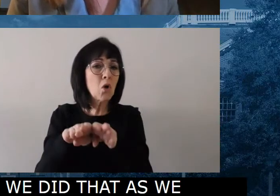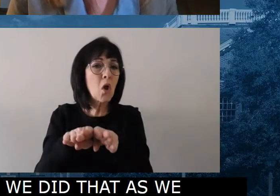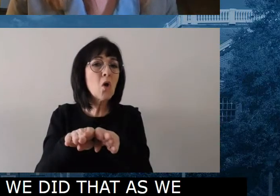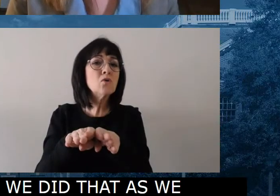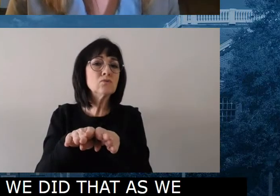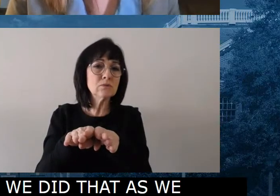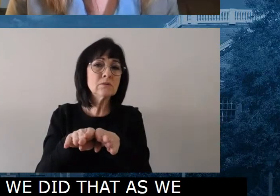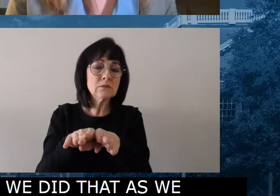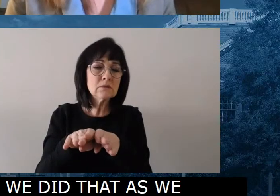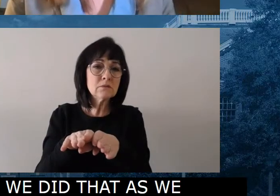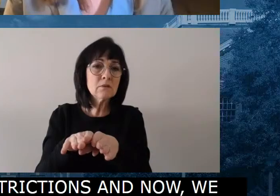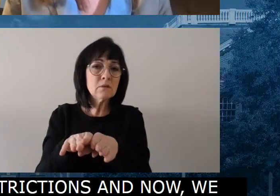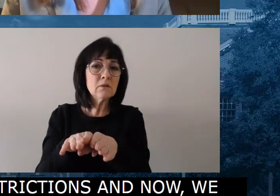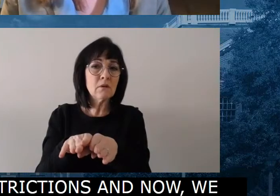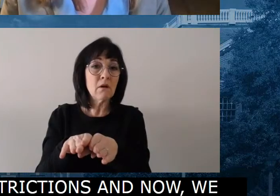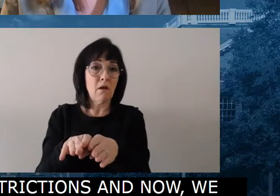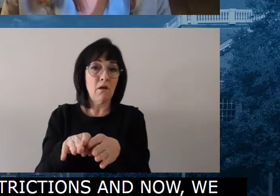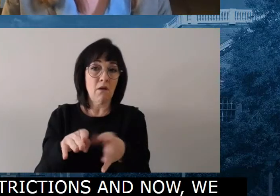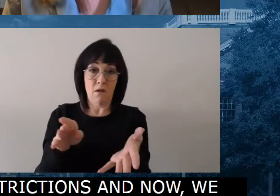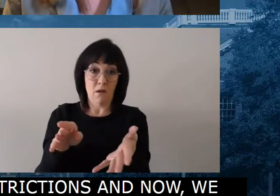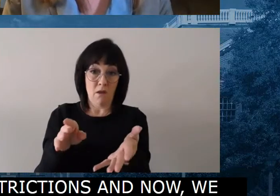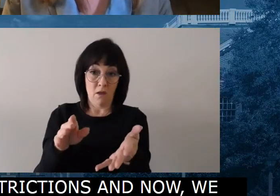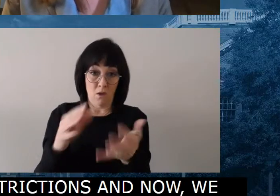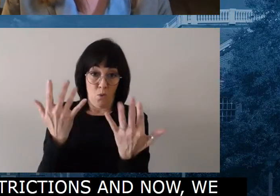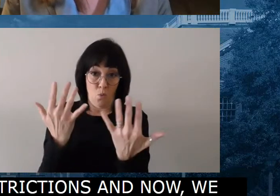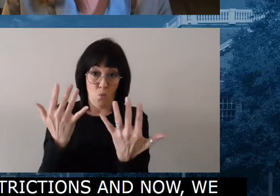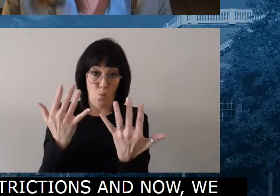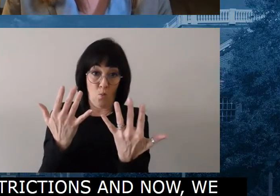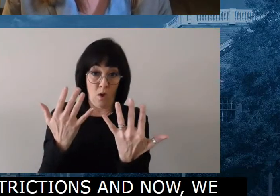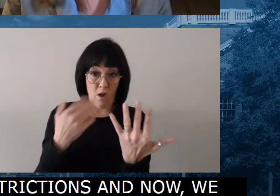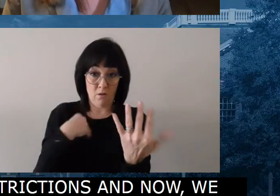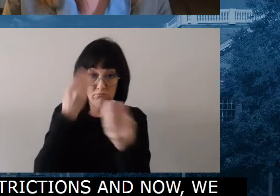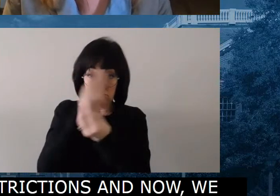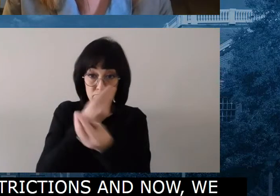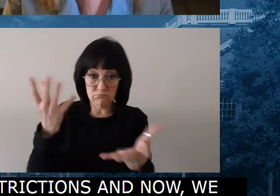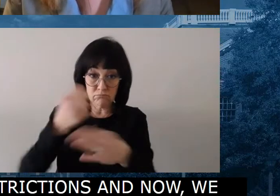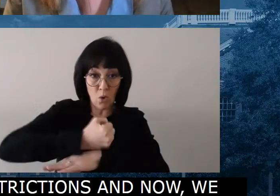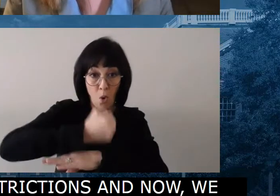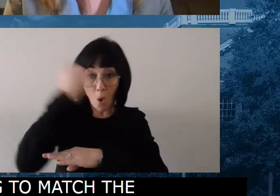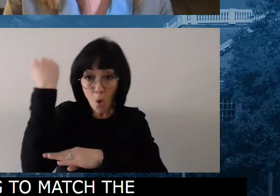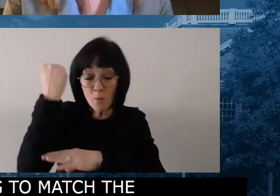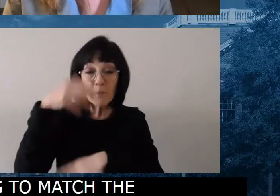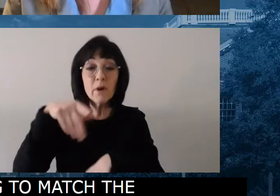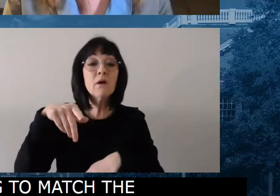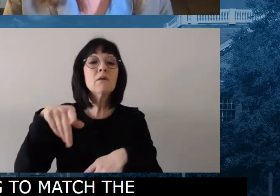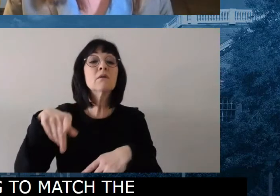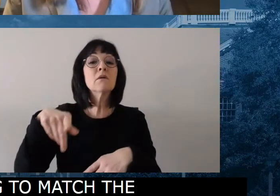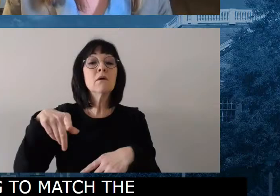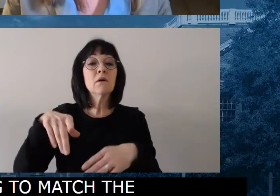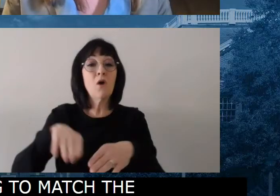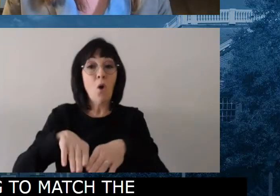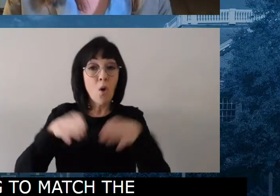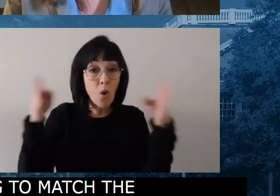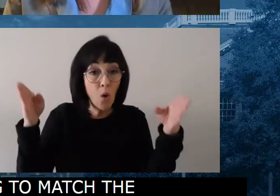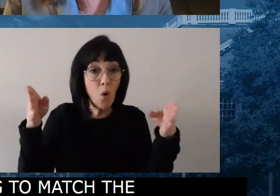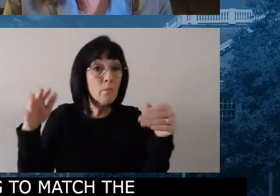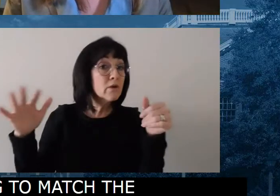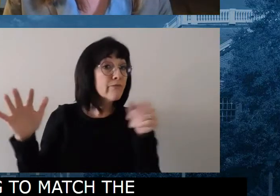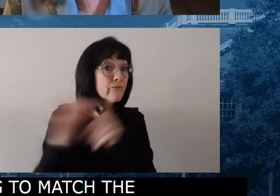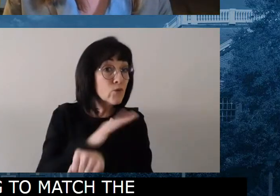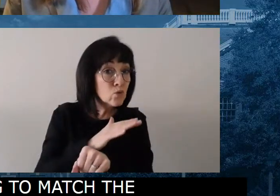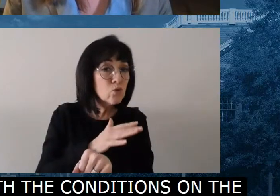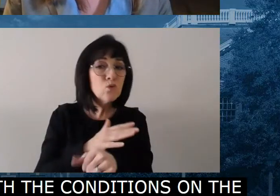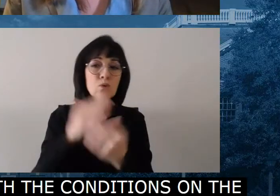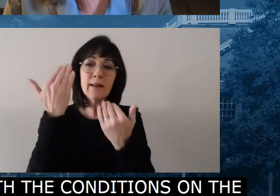reopening with the conditions on the ground. We don't want to open a day too soon or a day too late. Striking